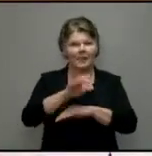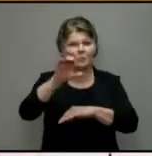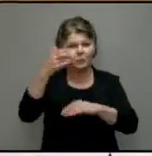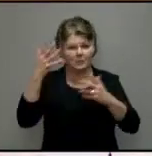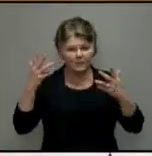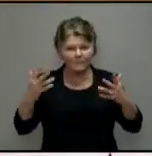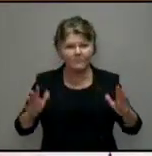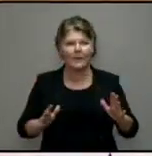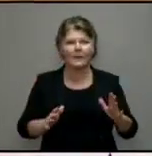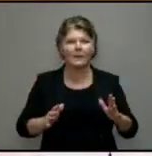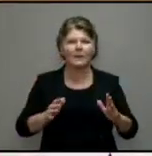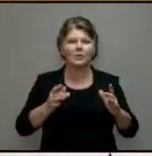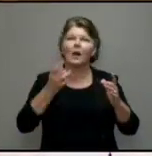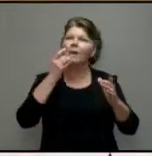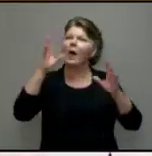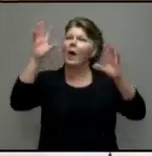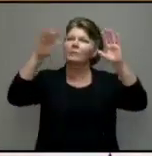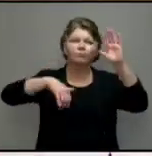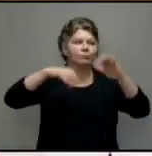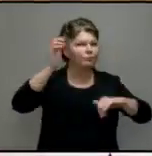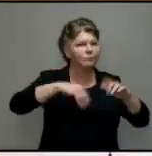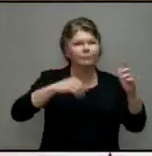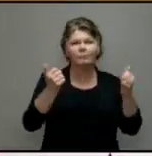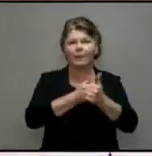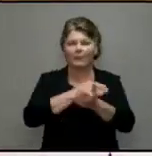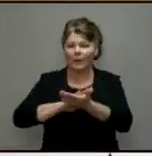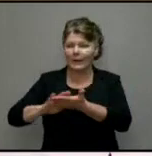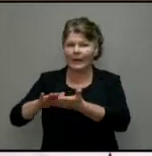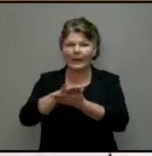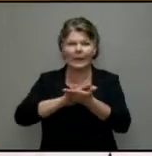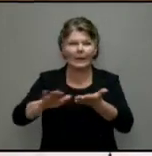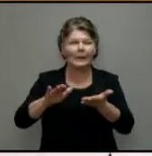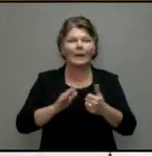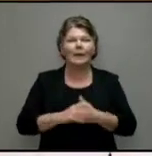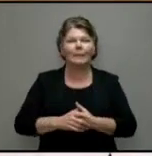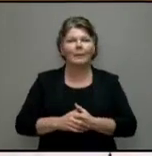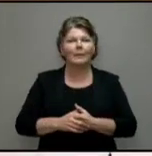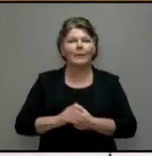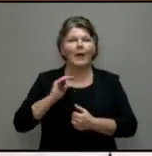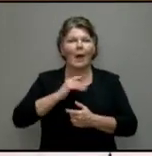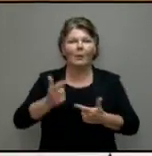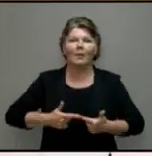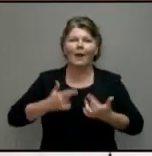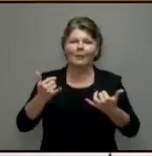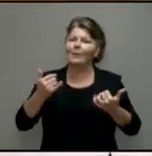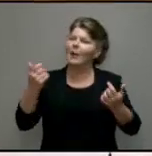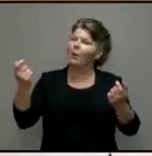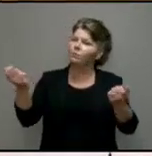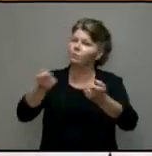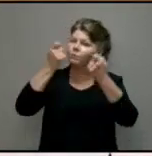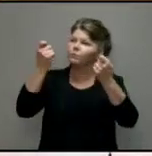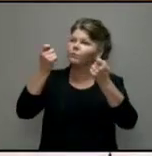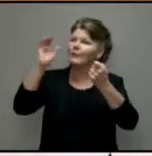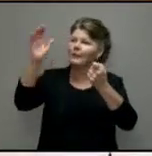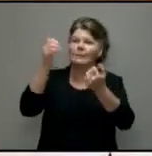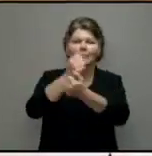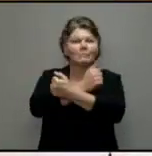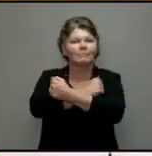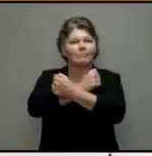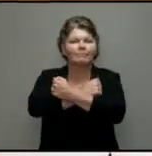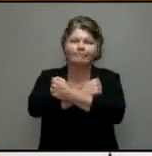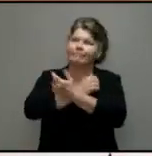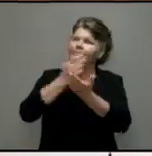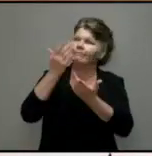down. These verses are for us today are vital to fully embrace that victory that Jesus won for us, for you and